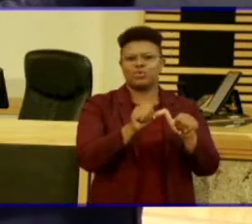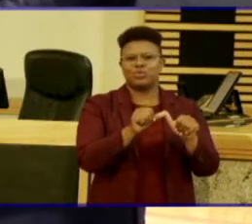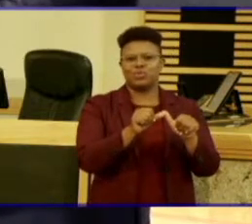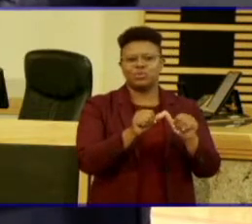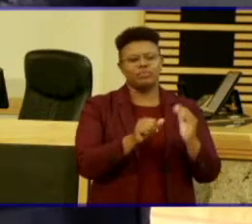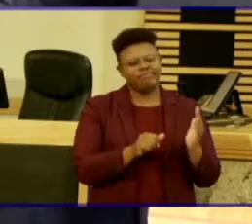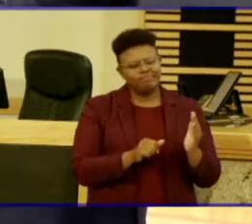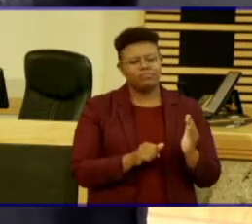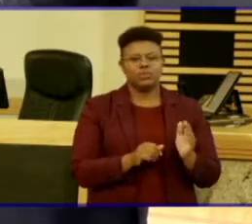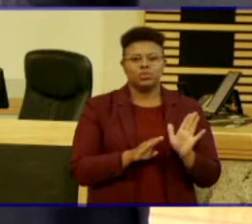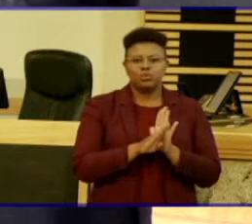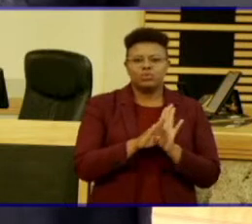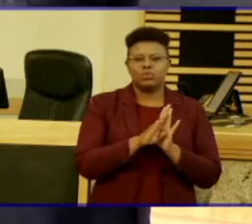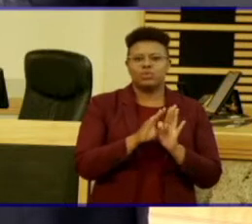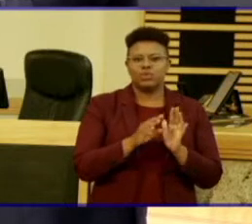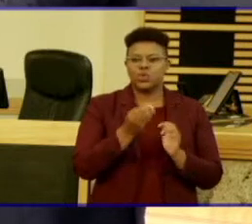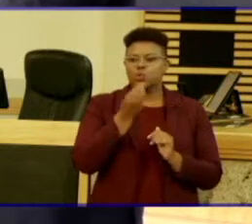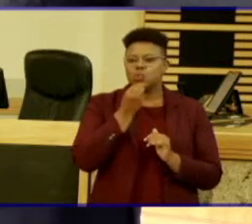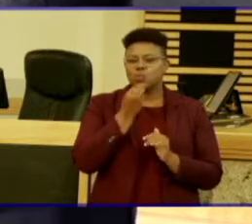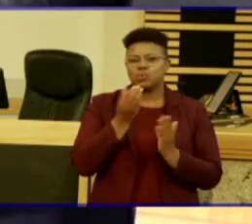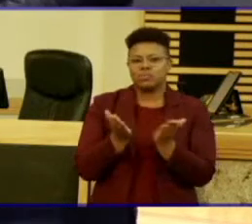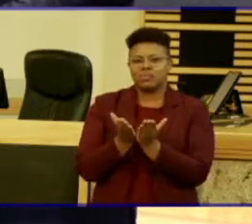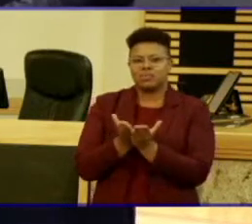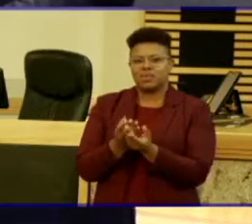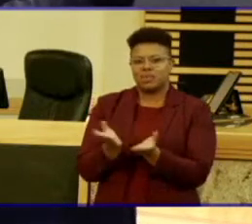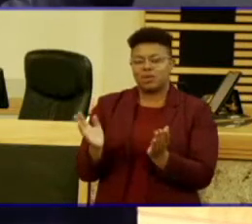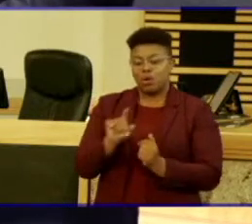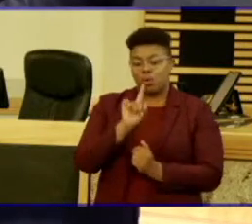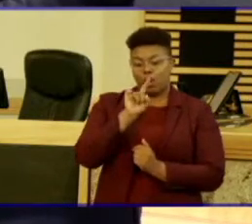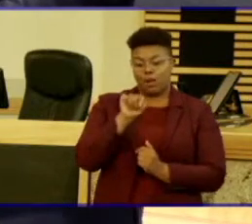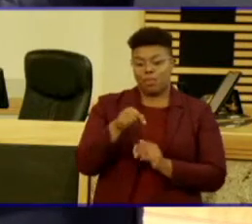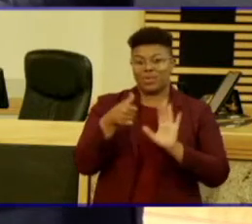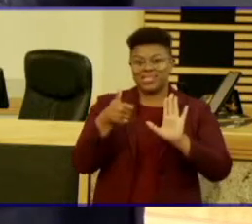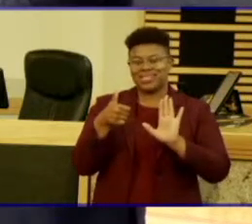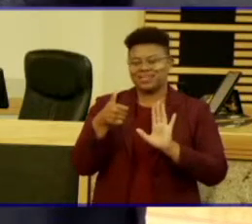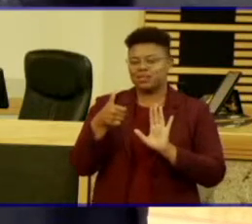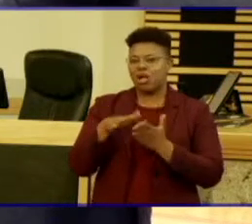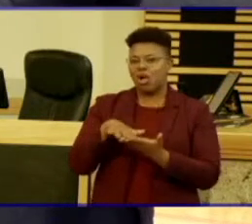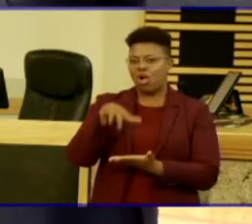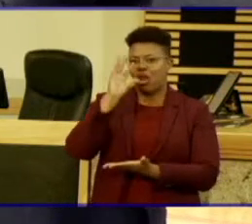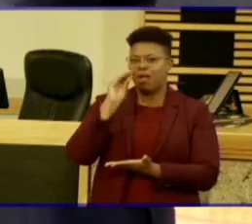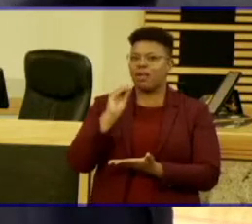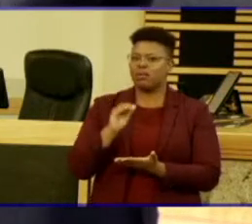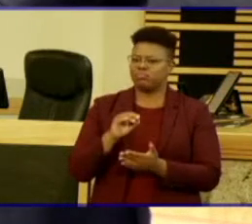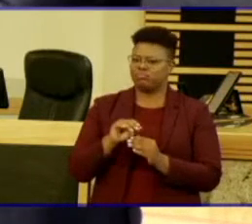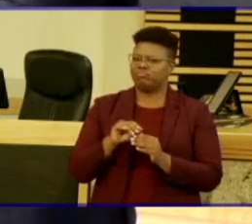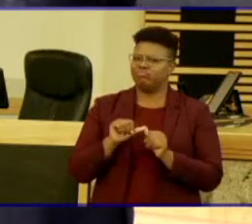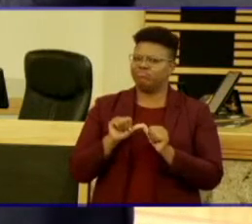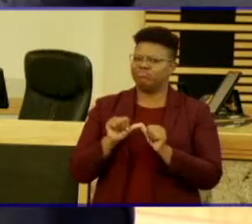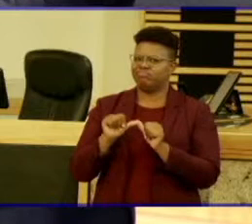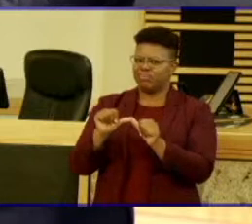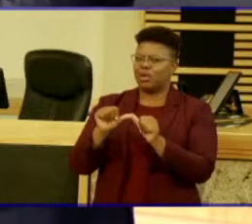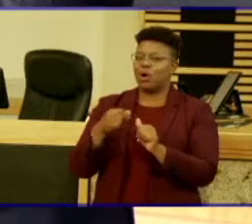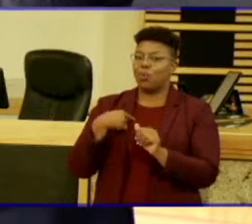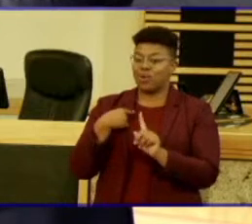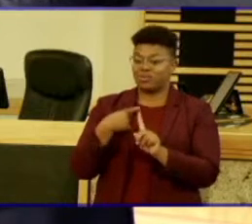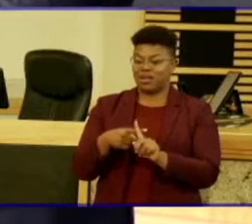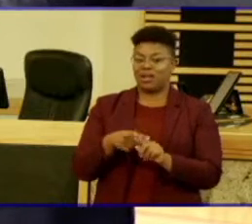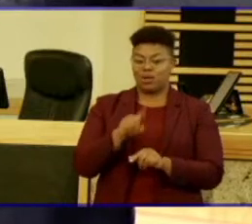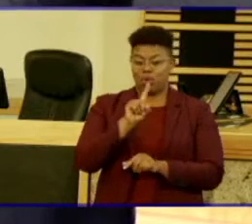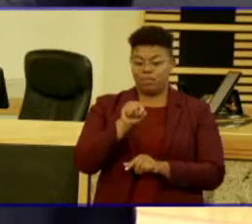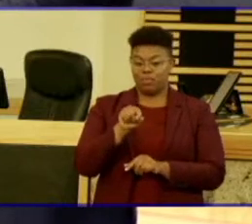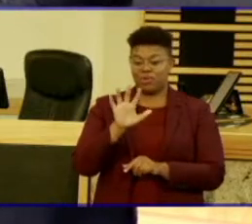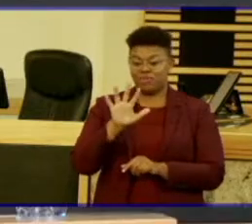we continued to deliver the school nutrition program with 1.6 million learners fed against the targeted 1.5 million. We're